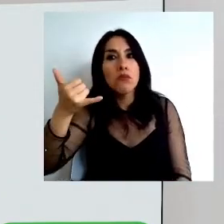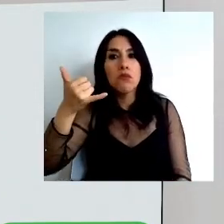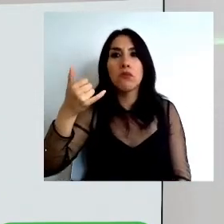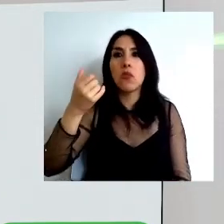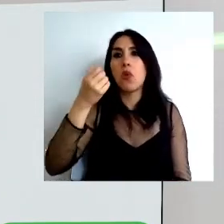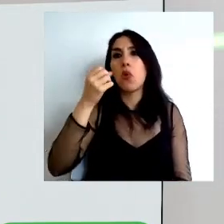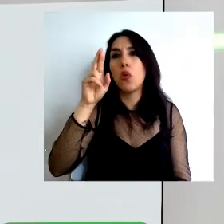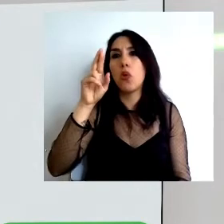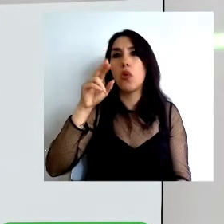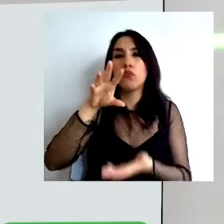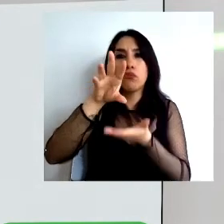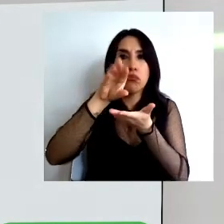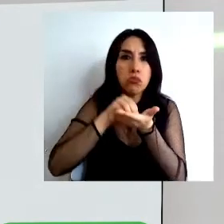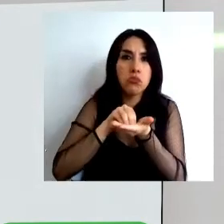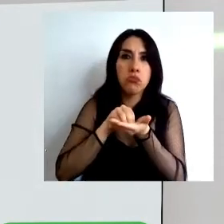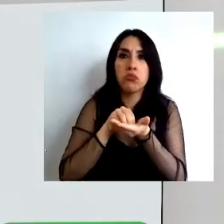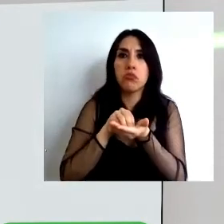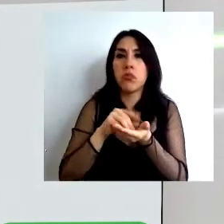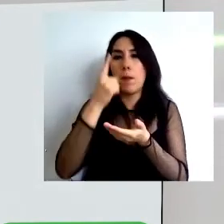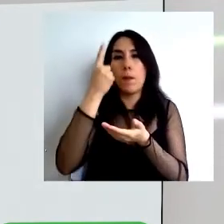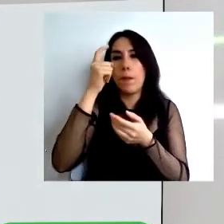specific methodology, perhaps.